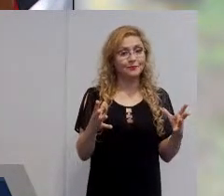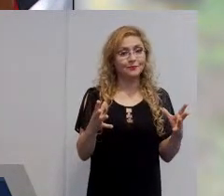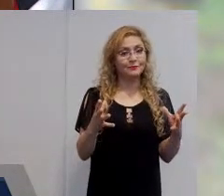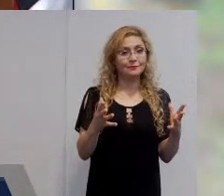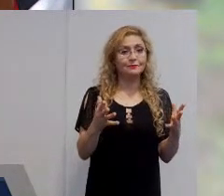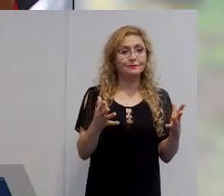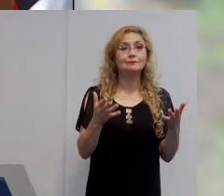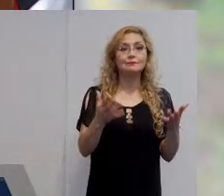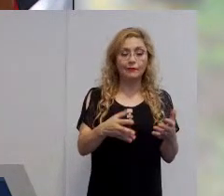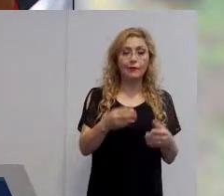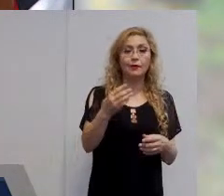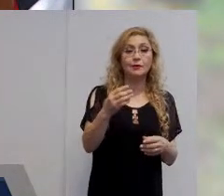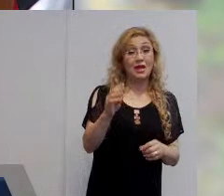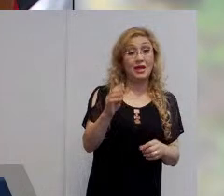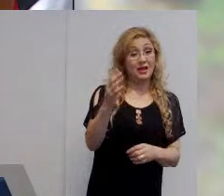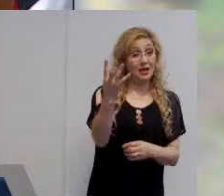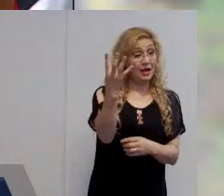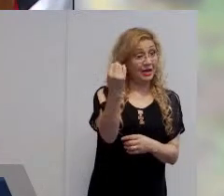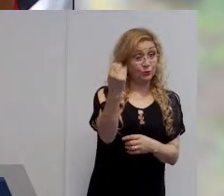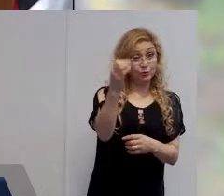2020.